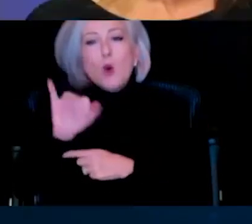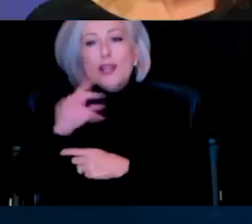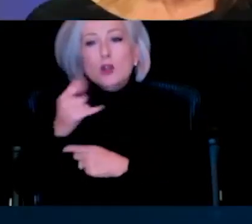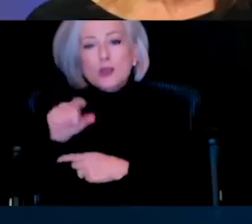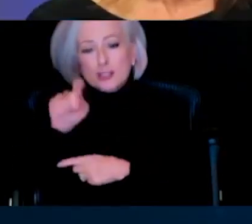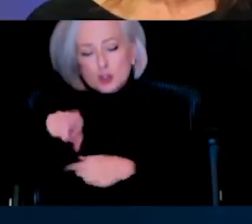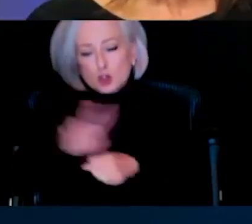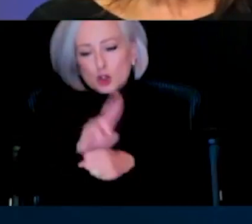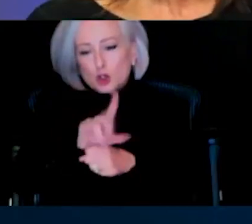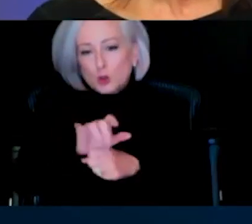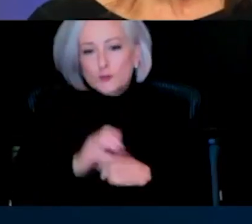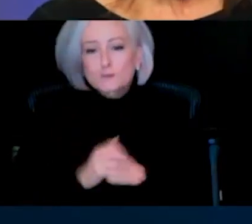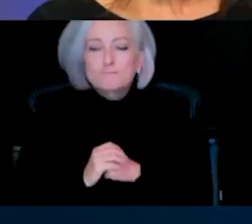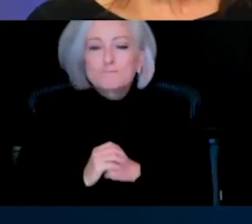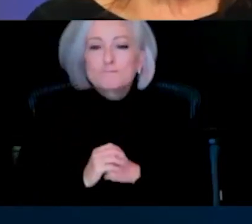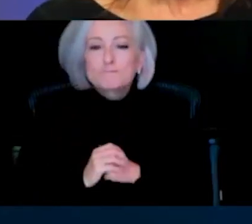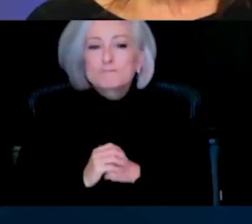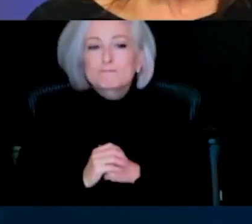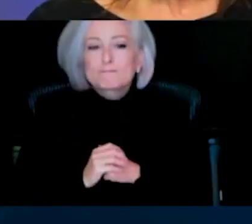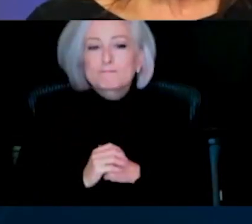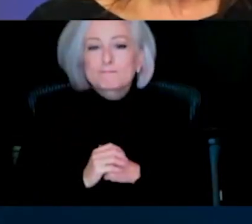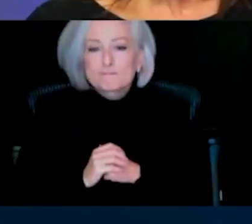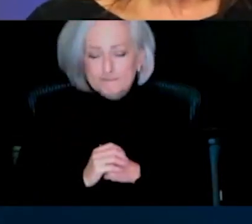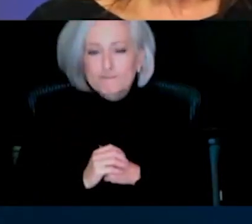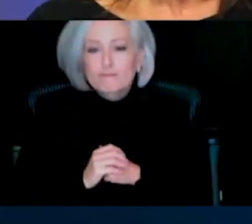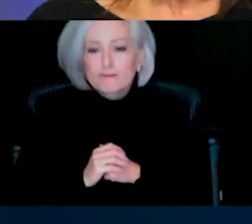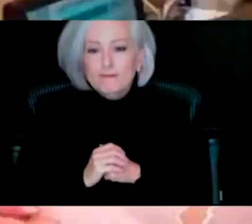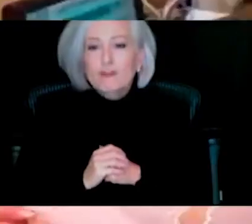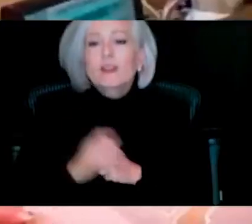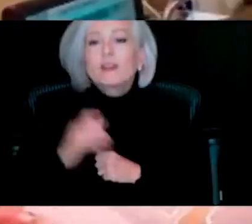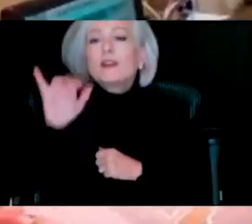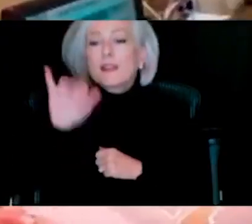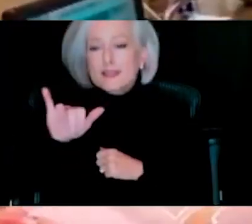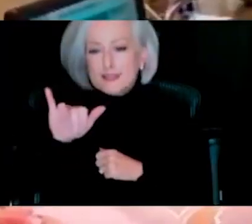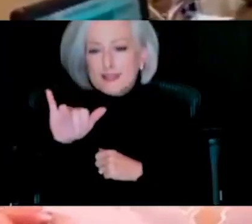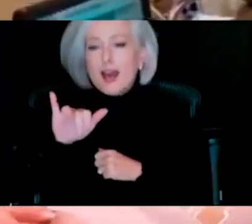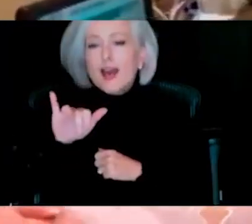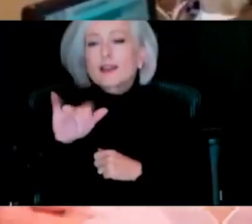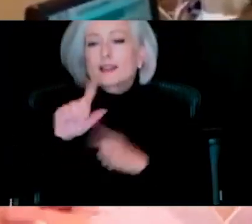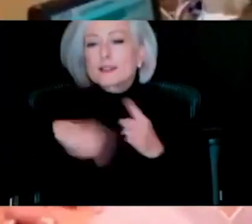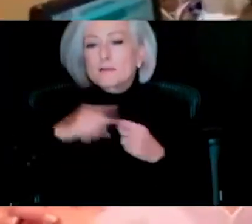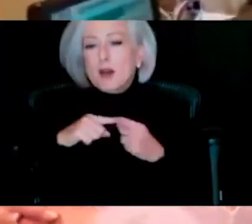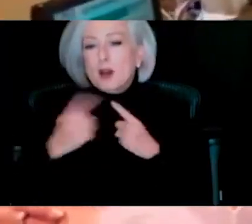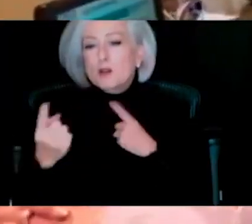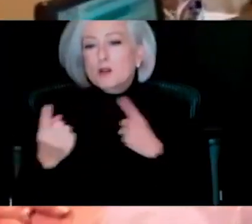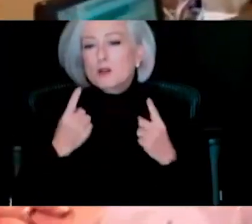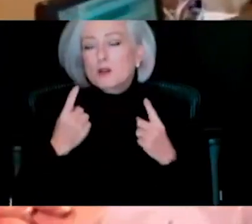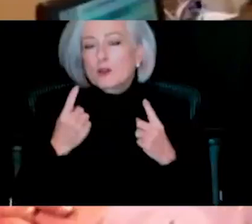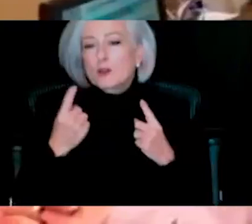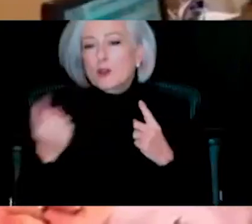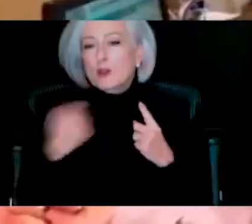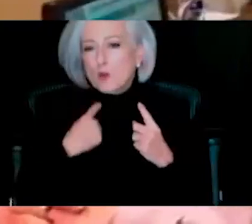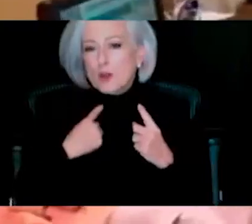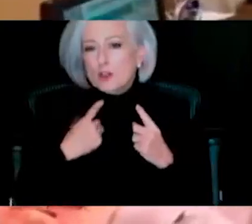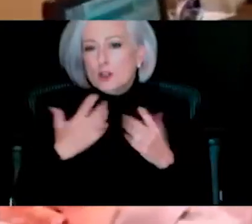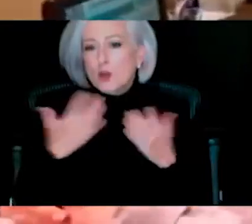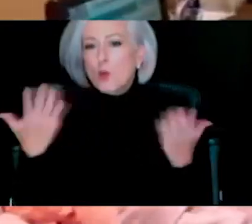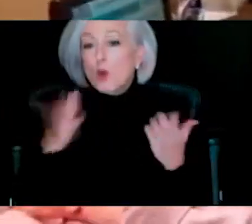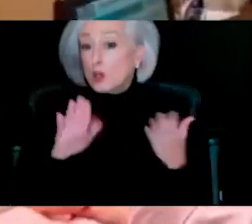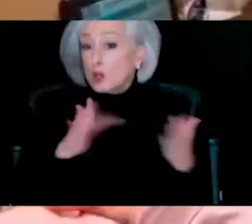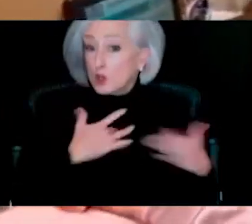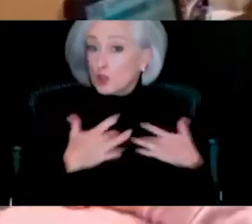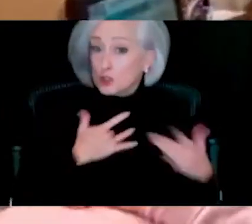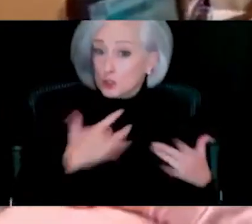using? So I think that goes back to the question about, you know, what are your concerns? What are